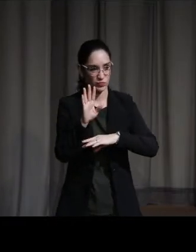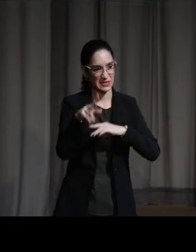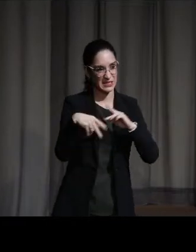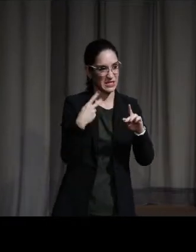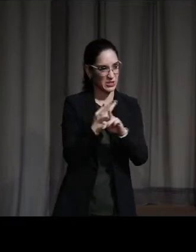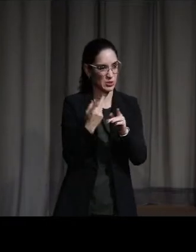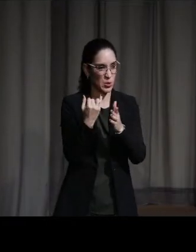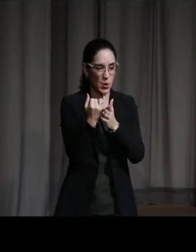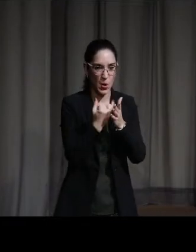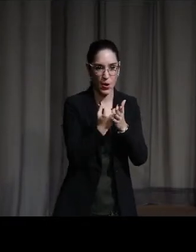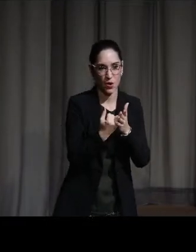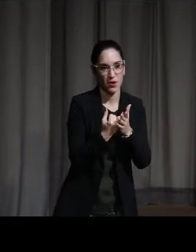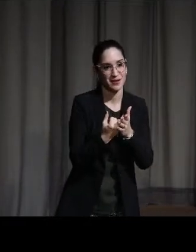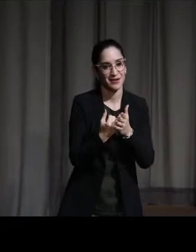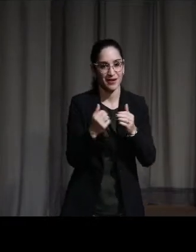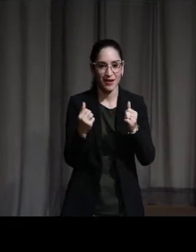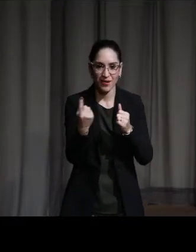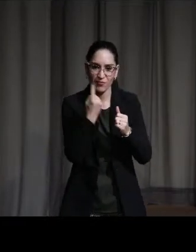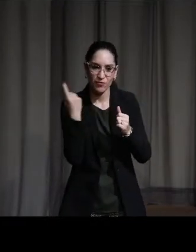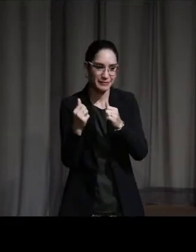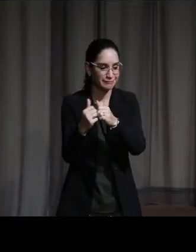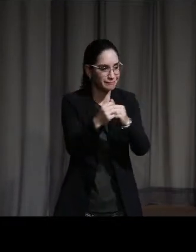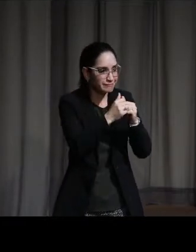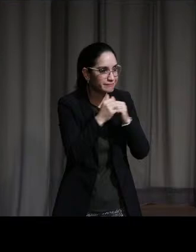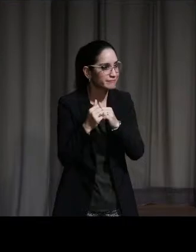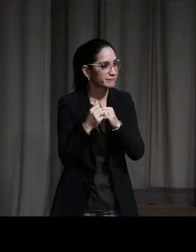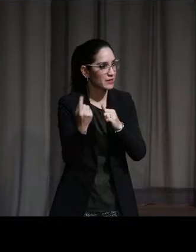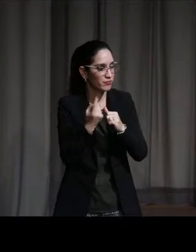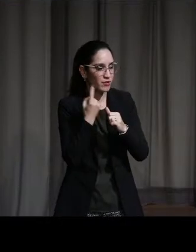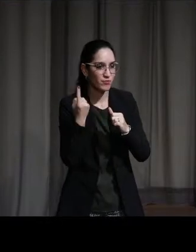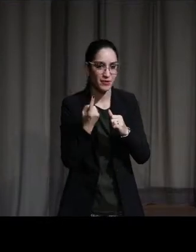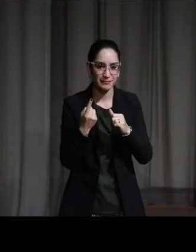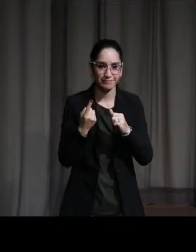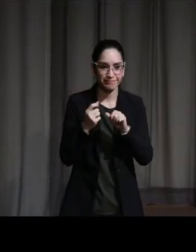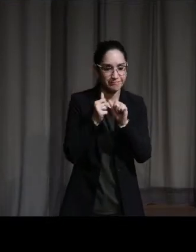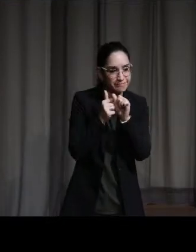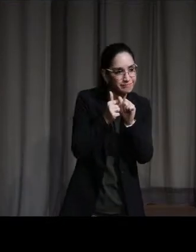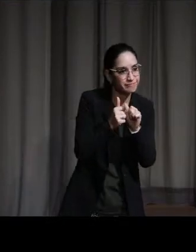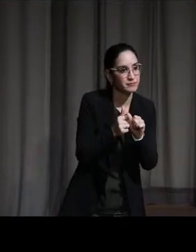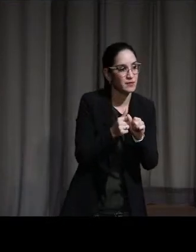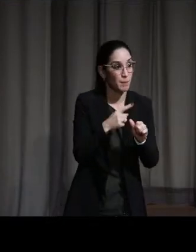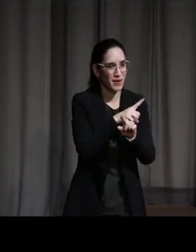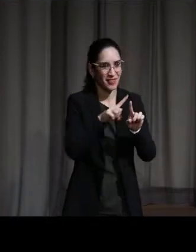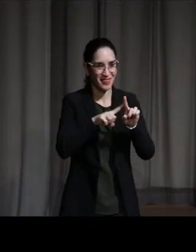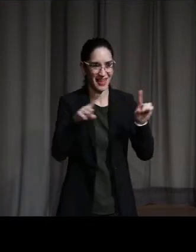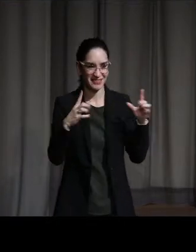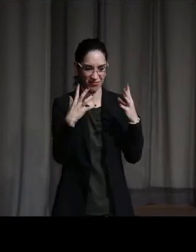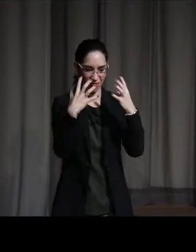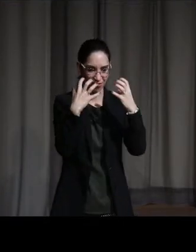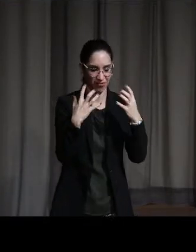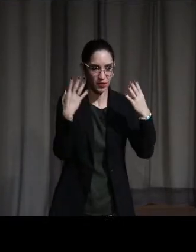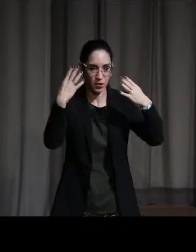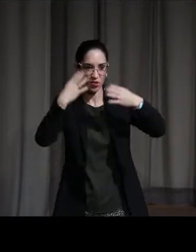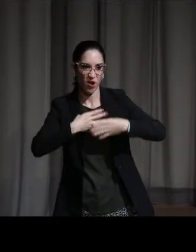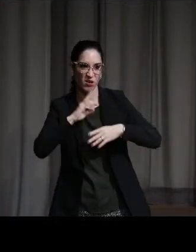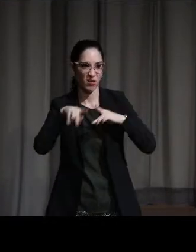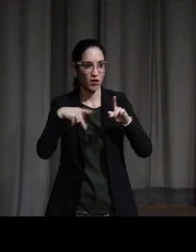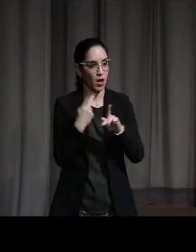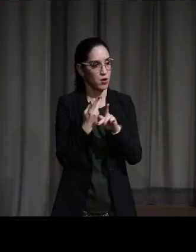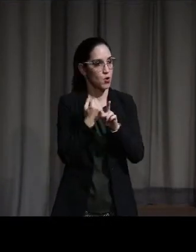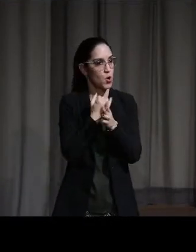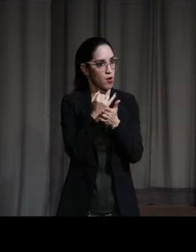society, everyone on board and everyone united. This is very dark, right? This is dark. And it's quite striking that